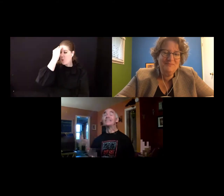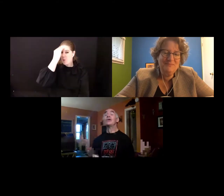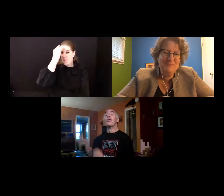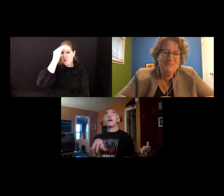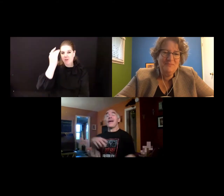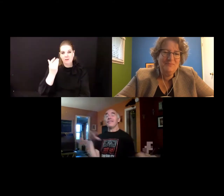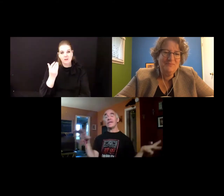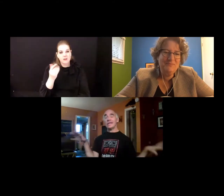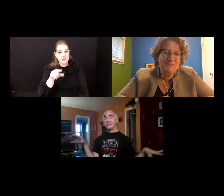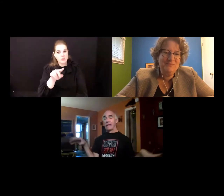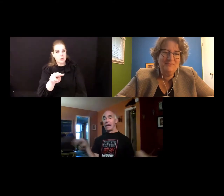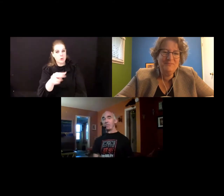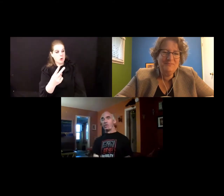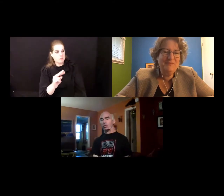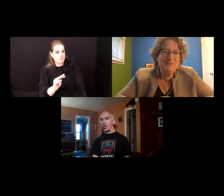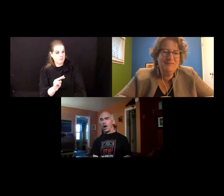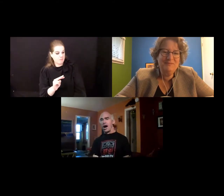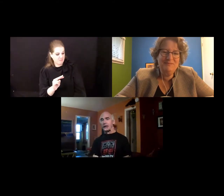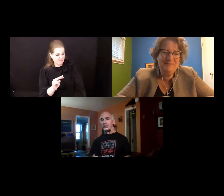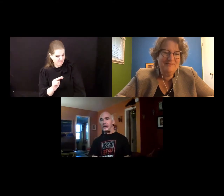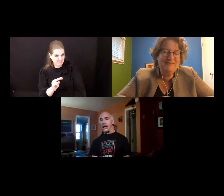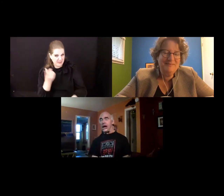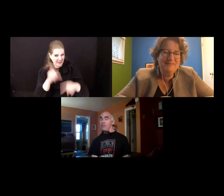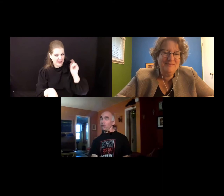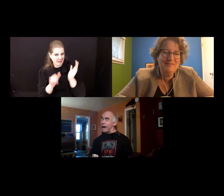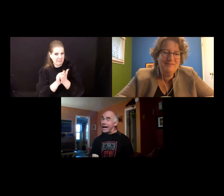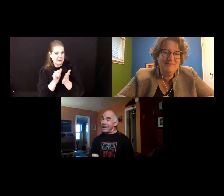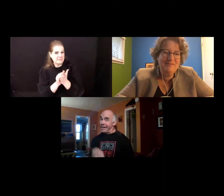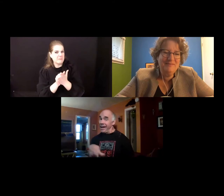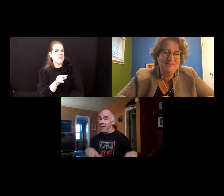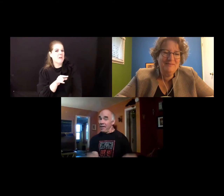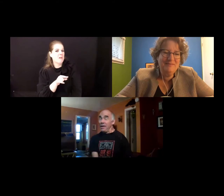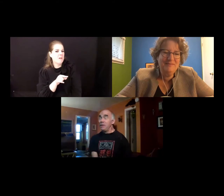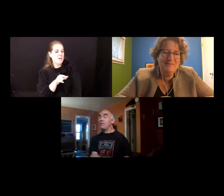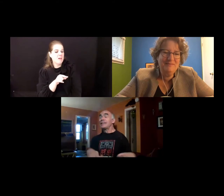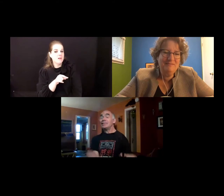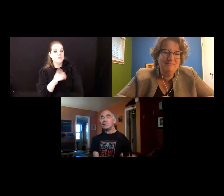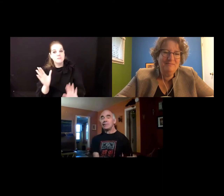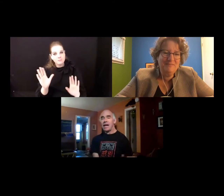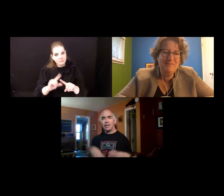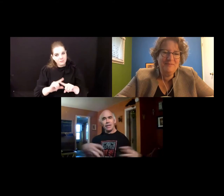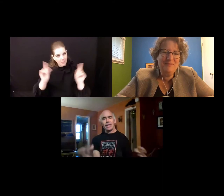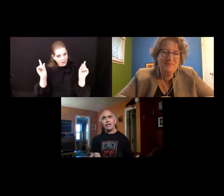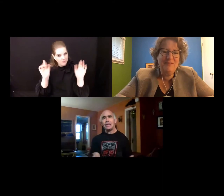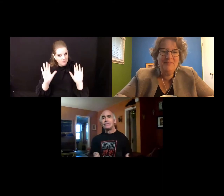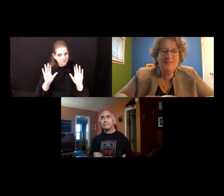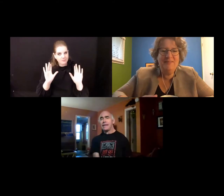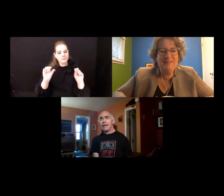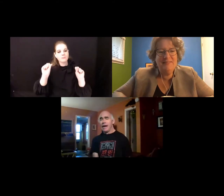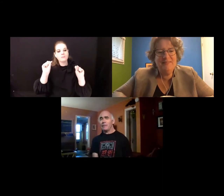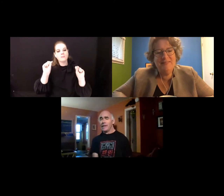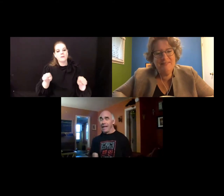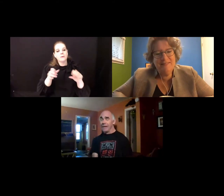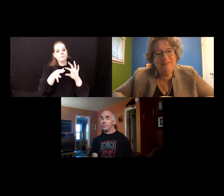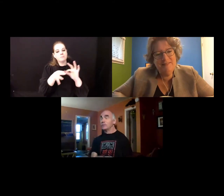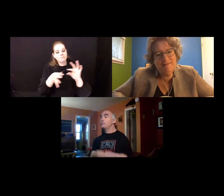there's no way I'm going to tightrope walk. But you can say, this may